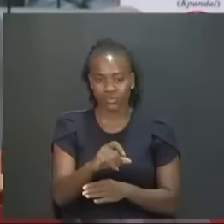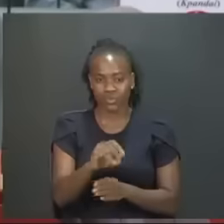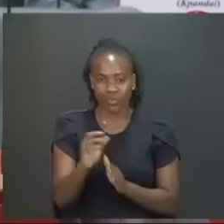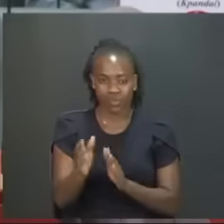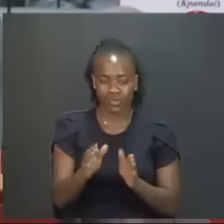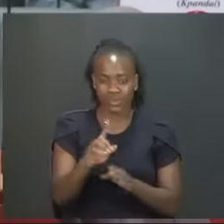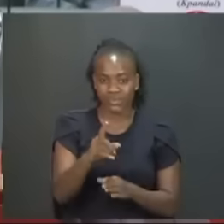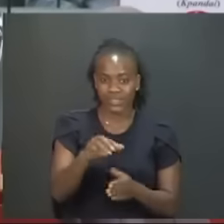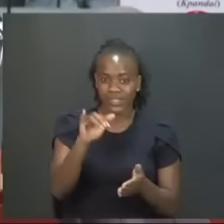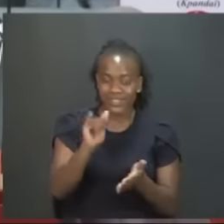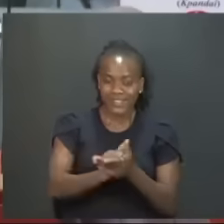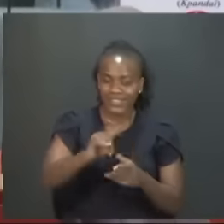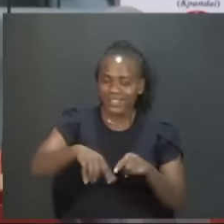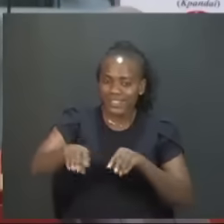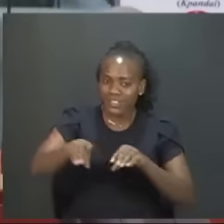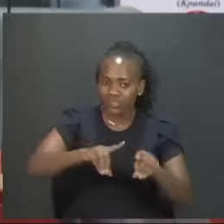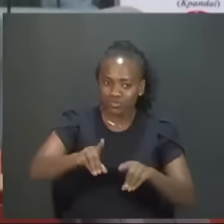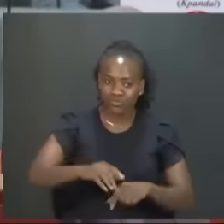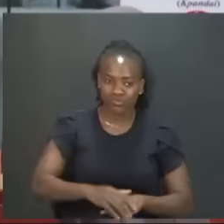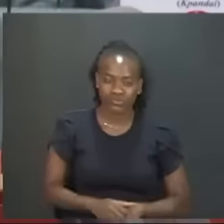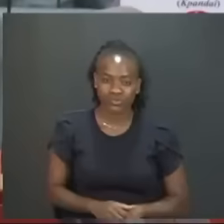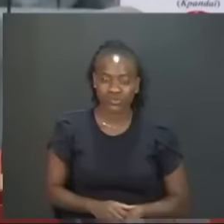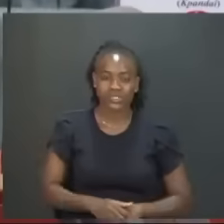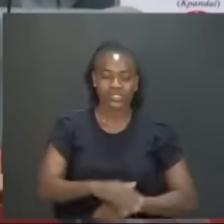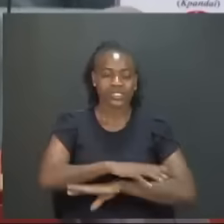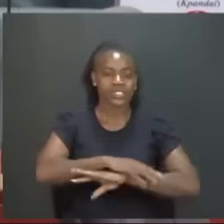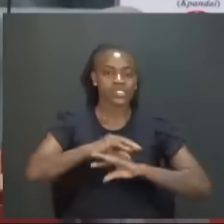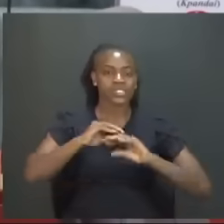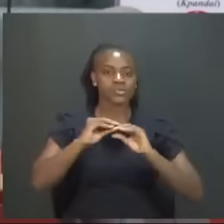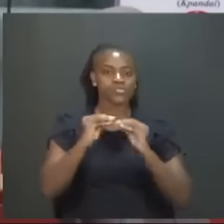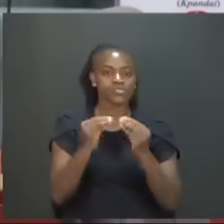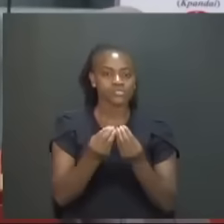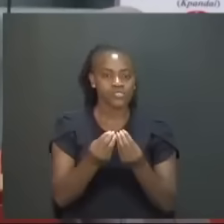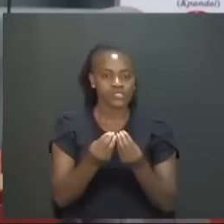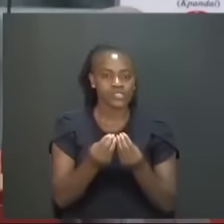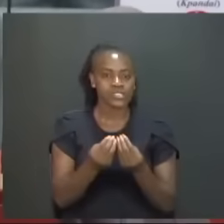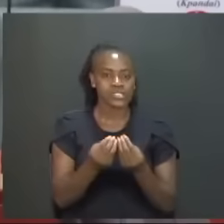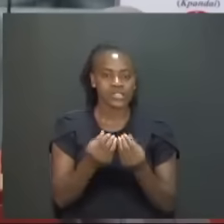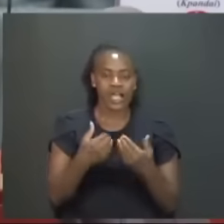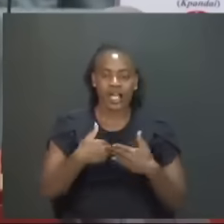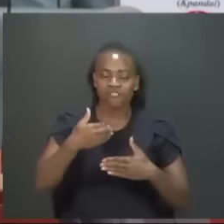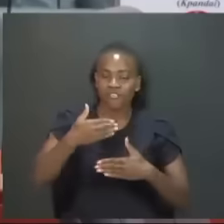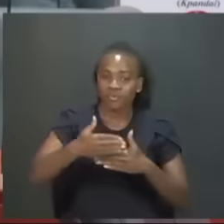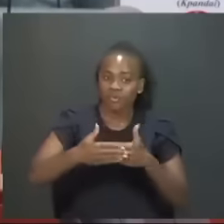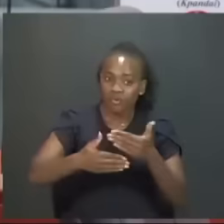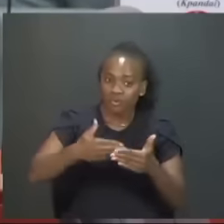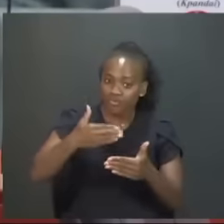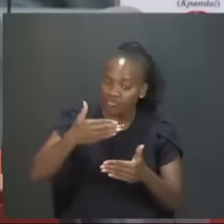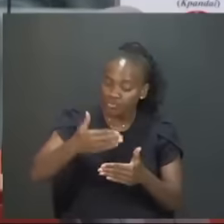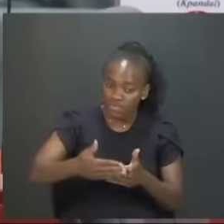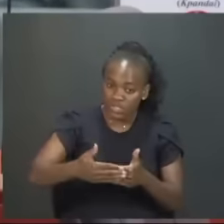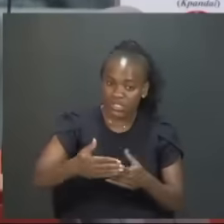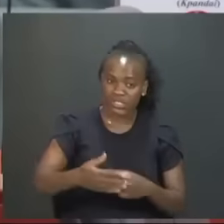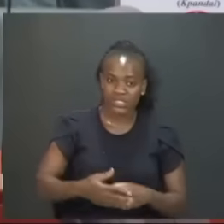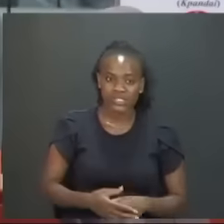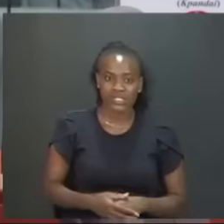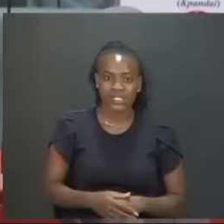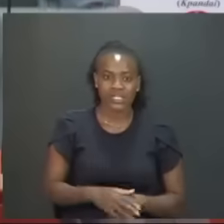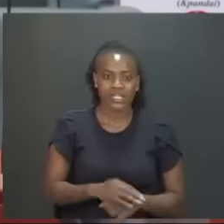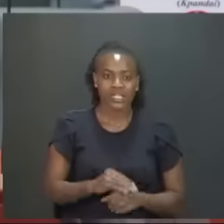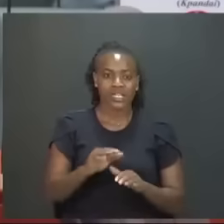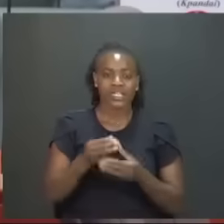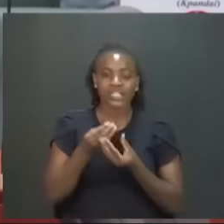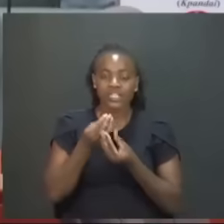We can't do that. The table office goes through a certain motion and they give notice to